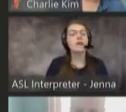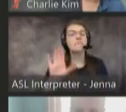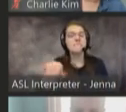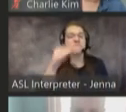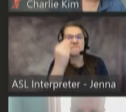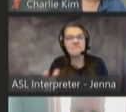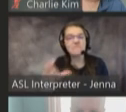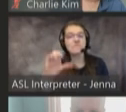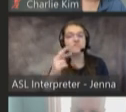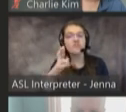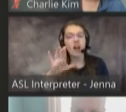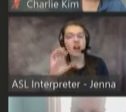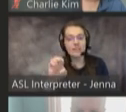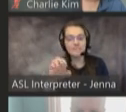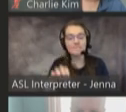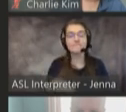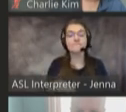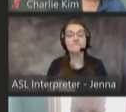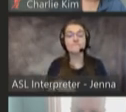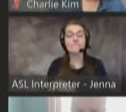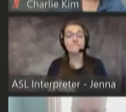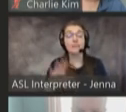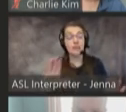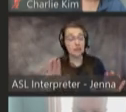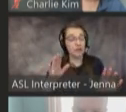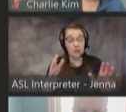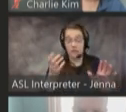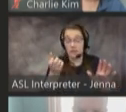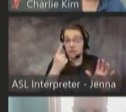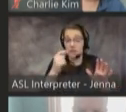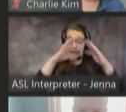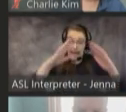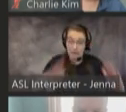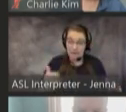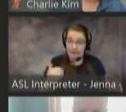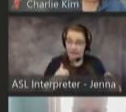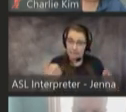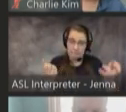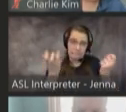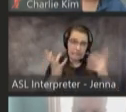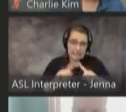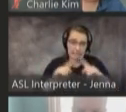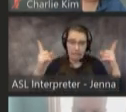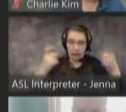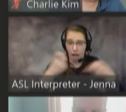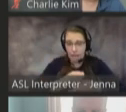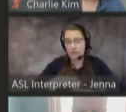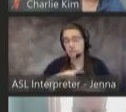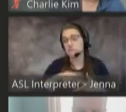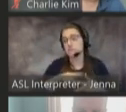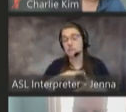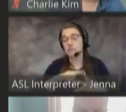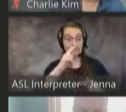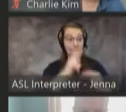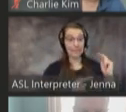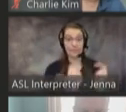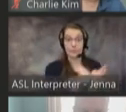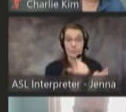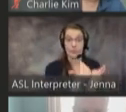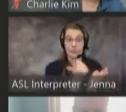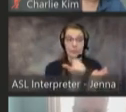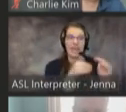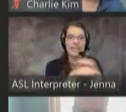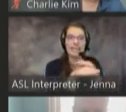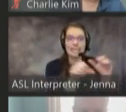think of it is housing has so many different complexities to it. There's building accessible housing. There's trying to